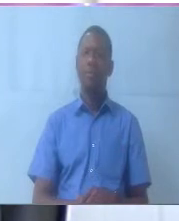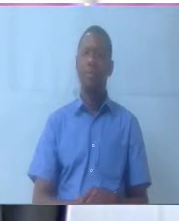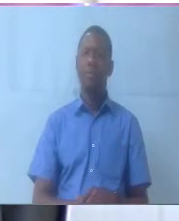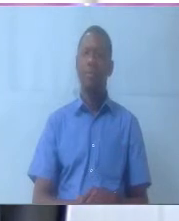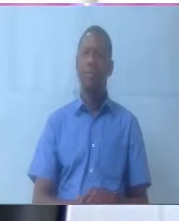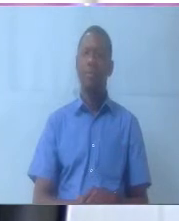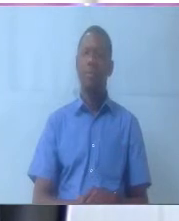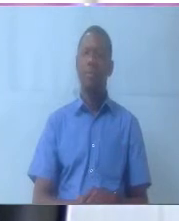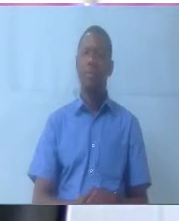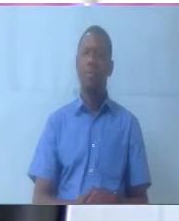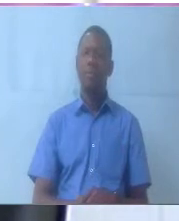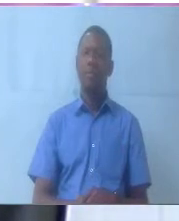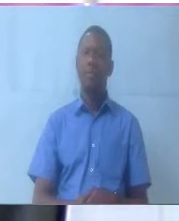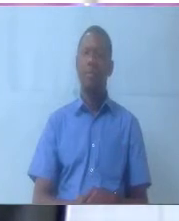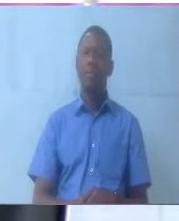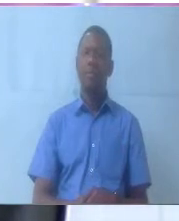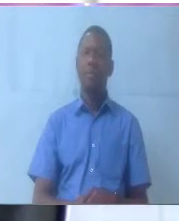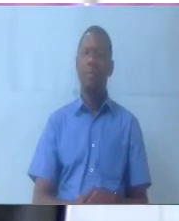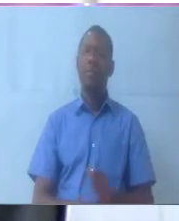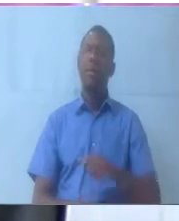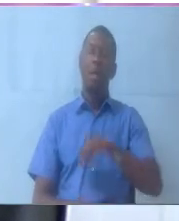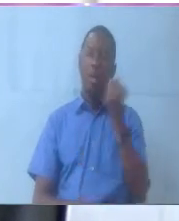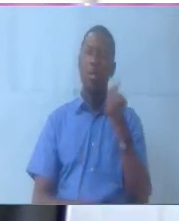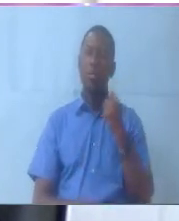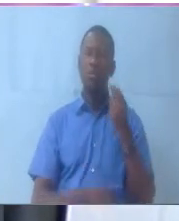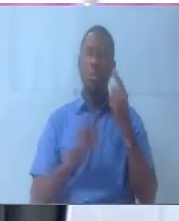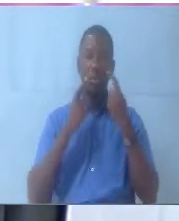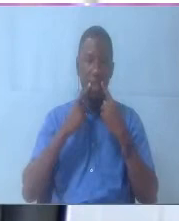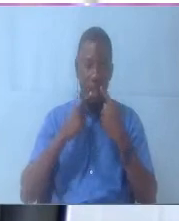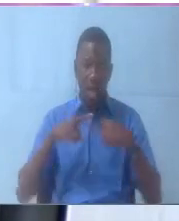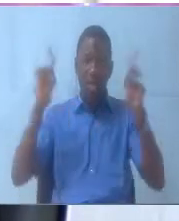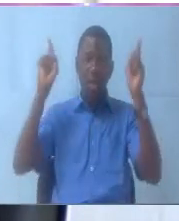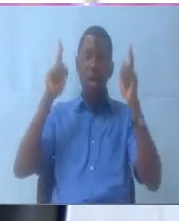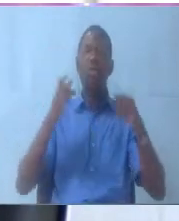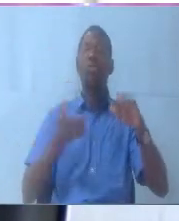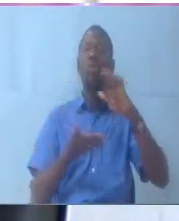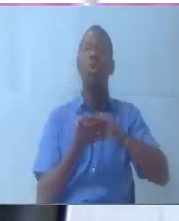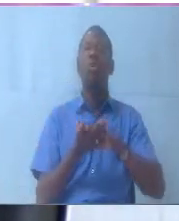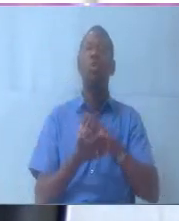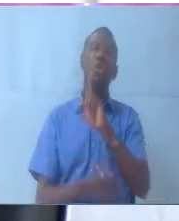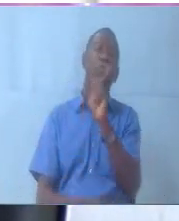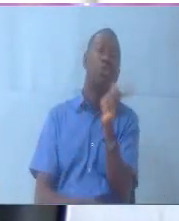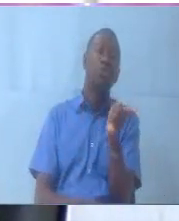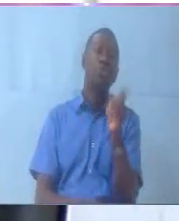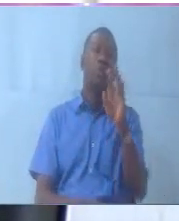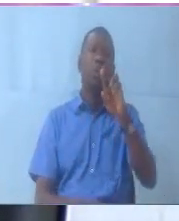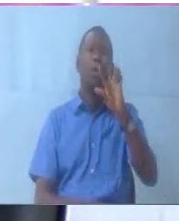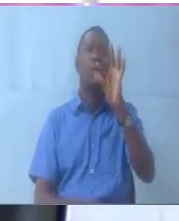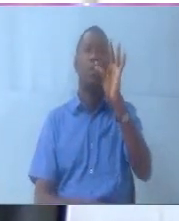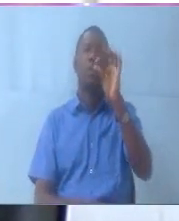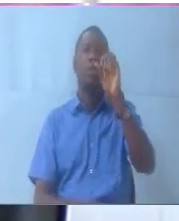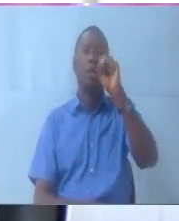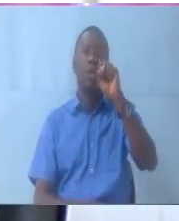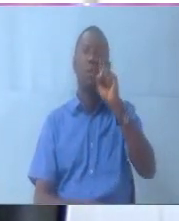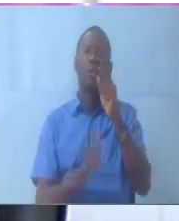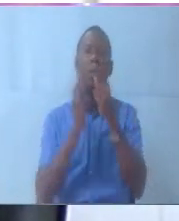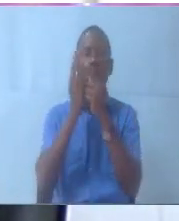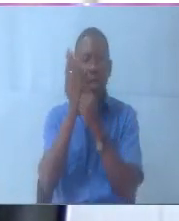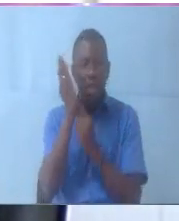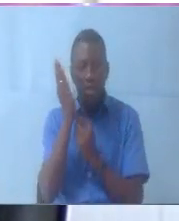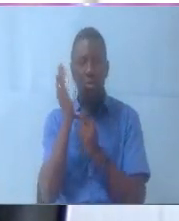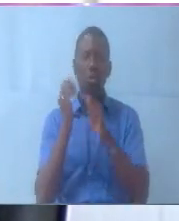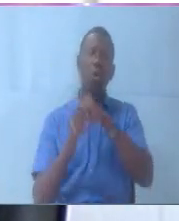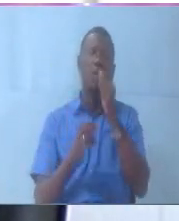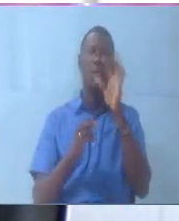and it was broadcast over the GRTS. adun GRTS la kuma finti bunda ya kankula